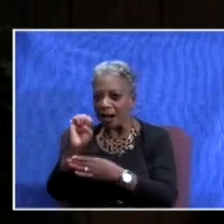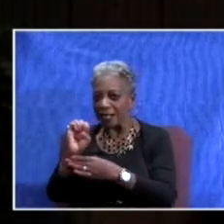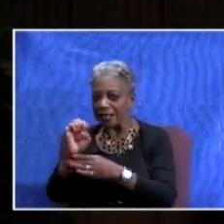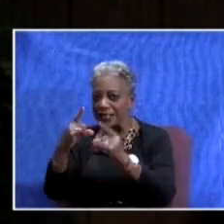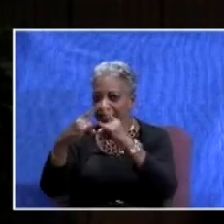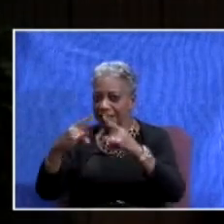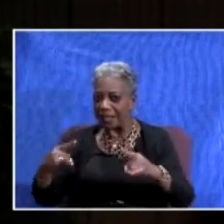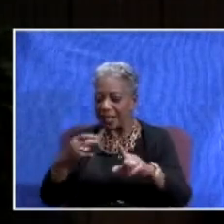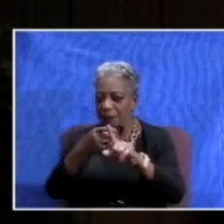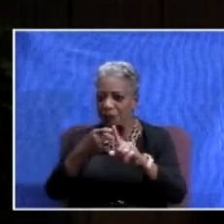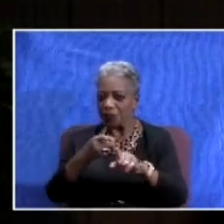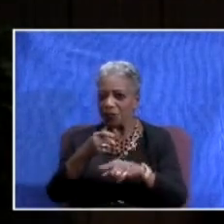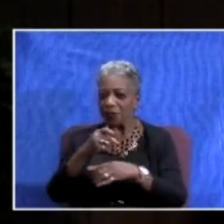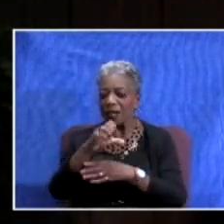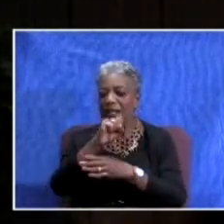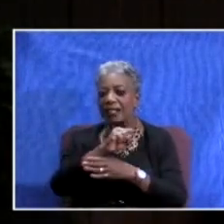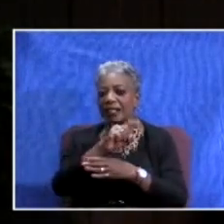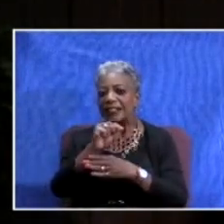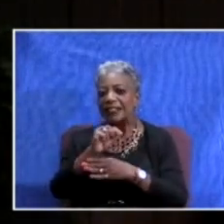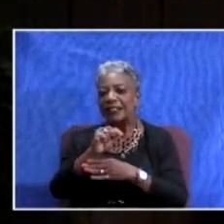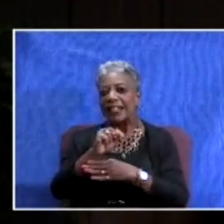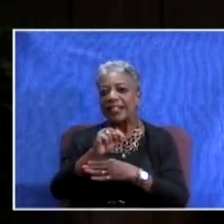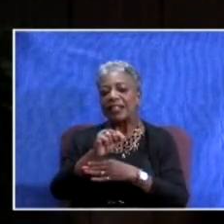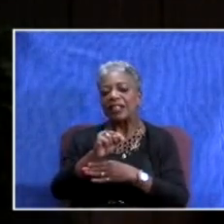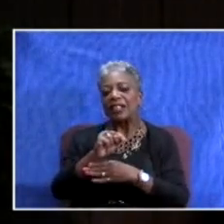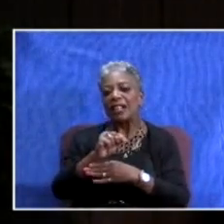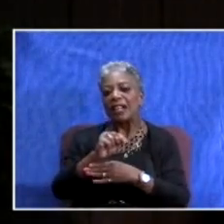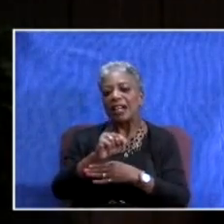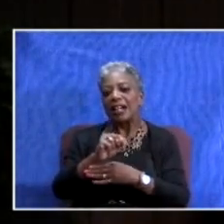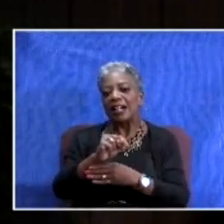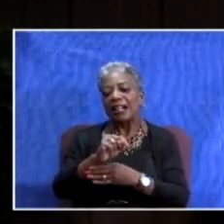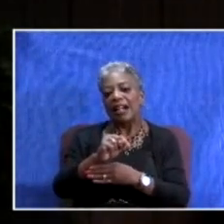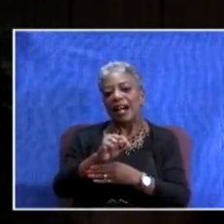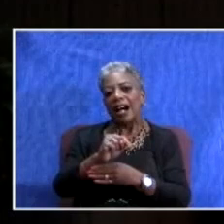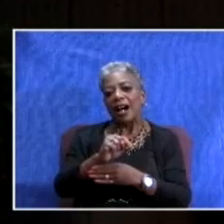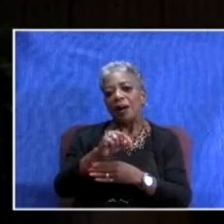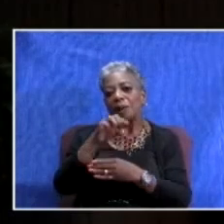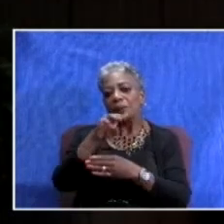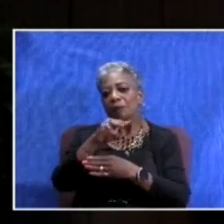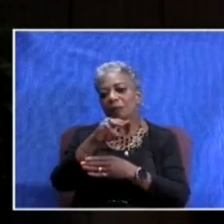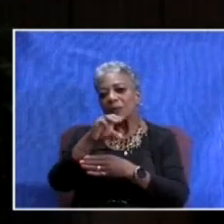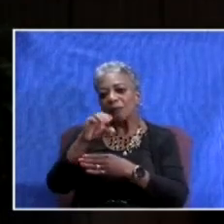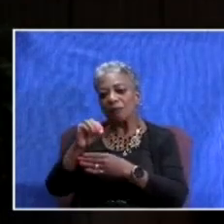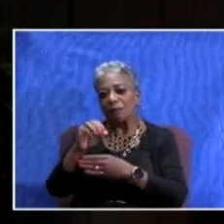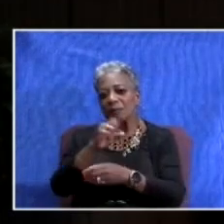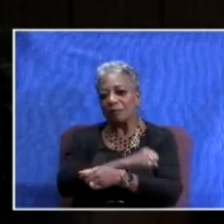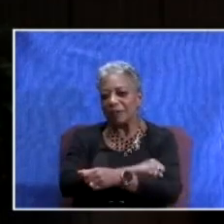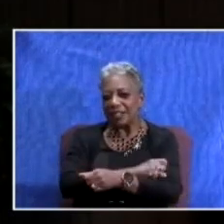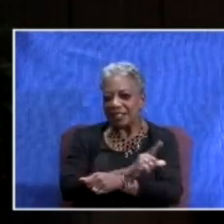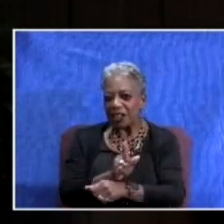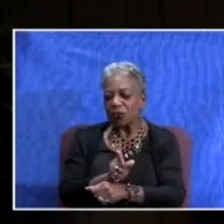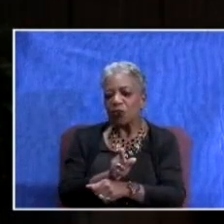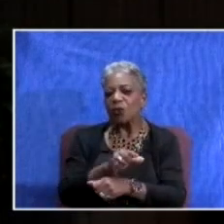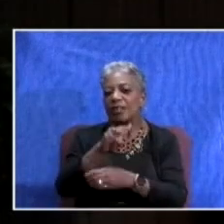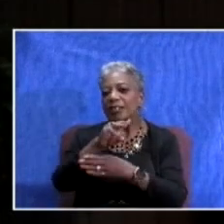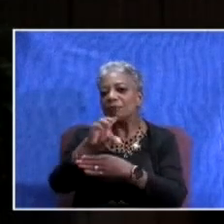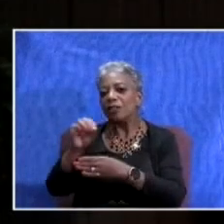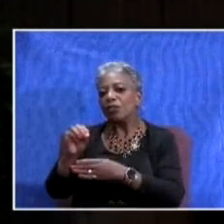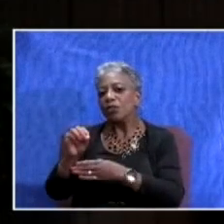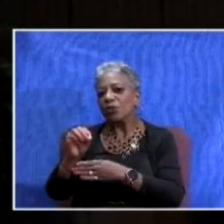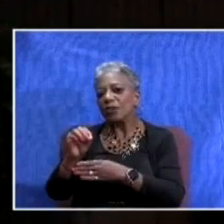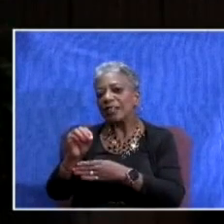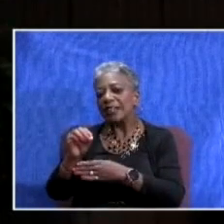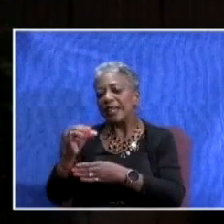Louis, Missouri, told your bifocals up close and distance, our St. Louis member,